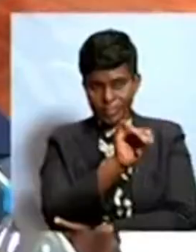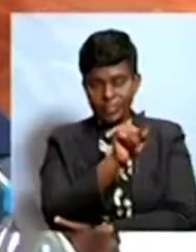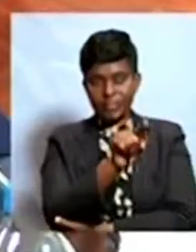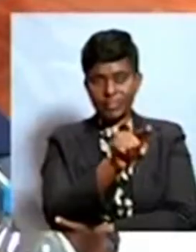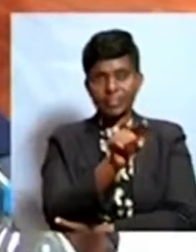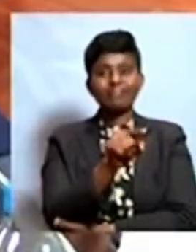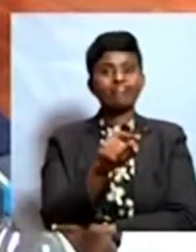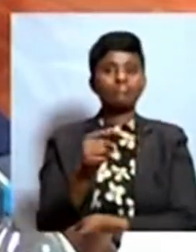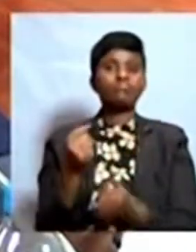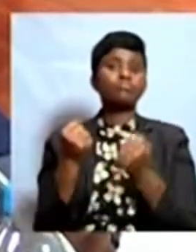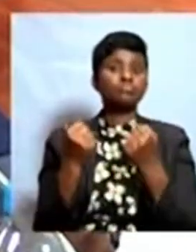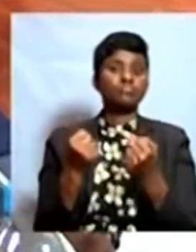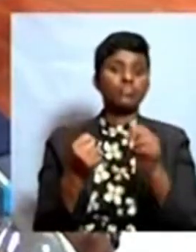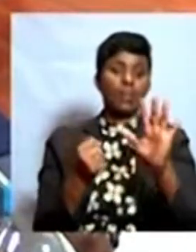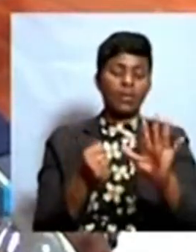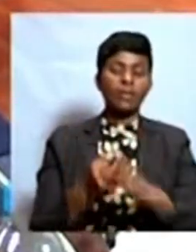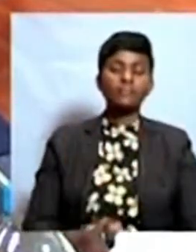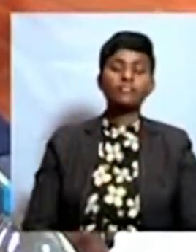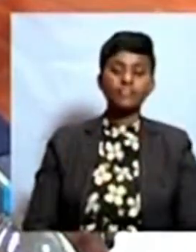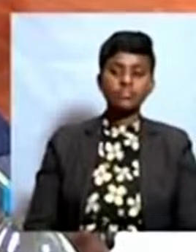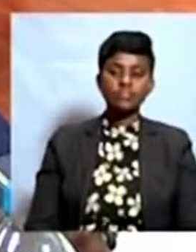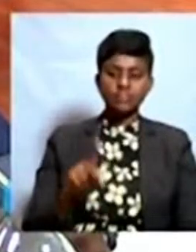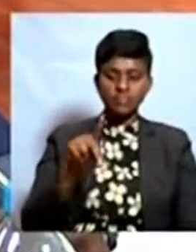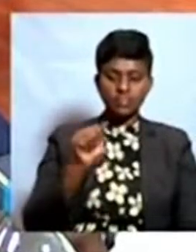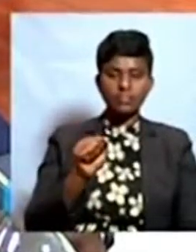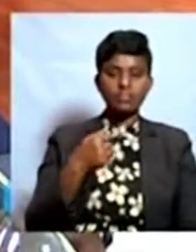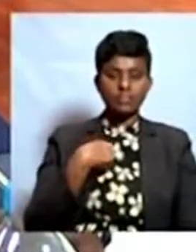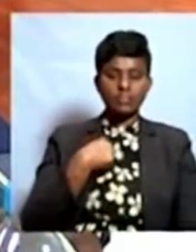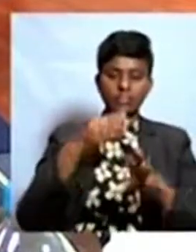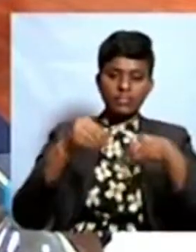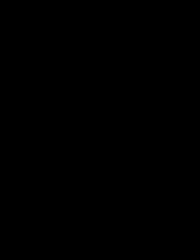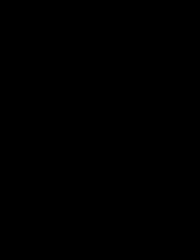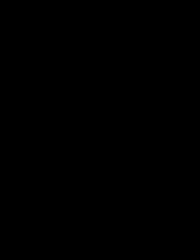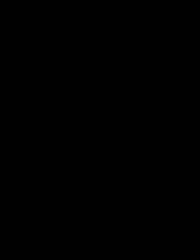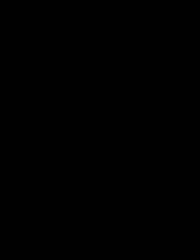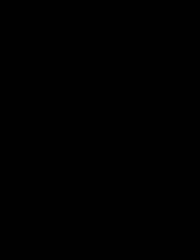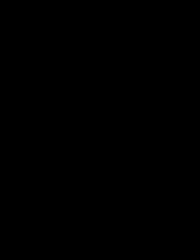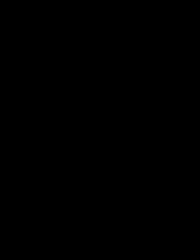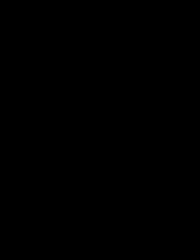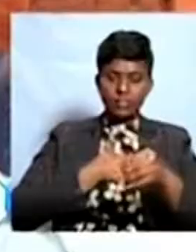to fit. PS, I'll give you a practical example of myself.